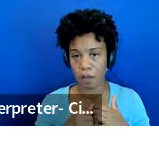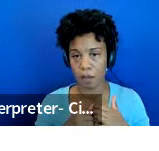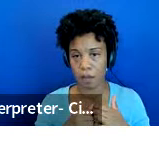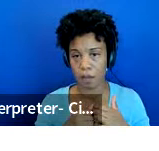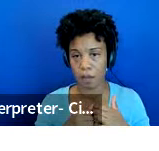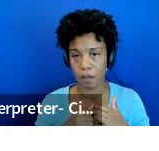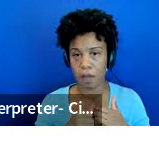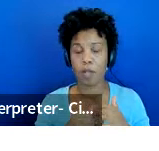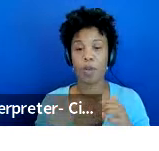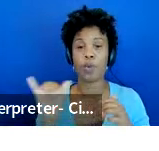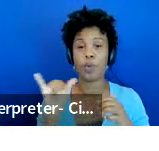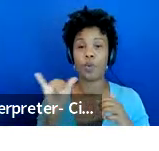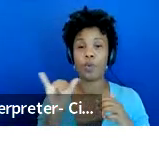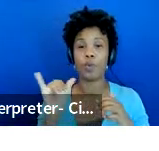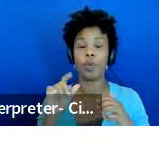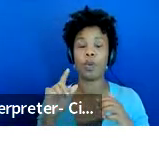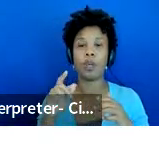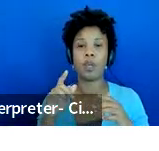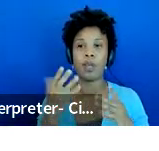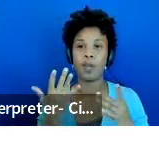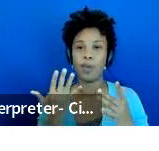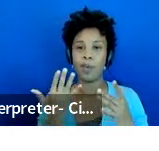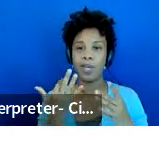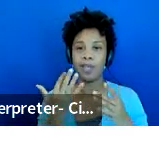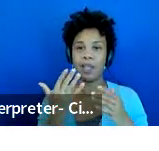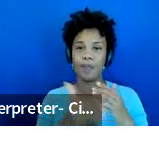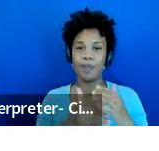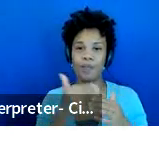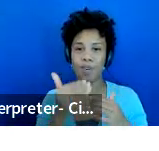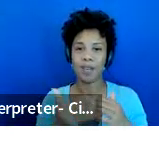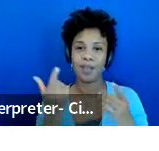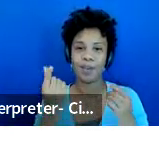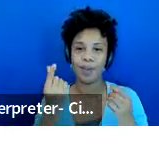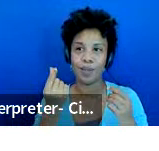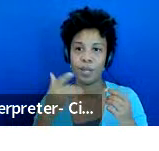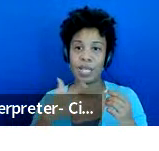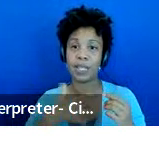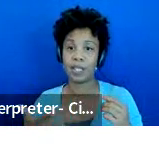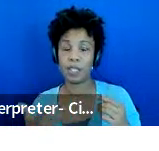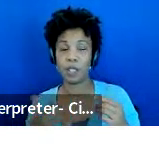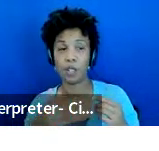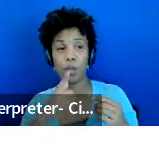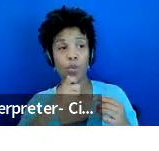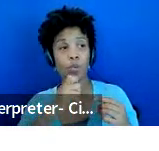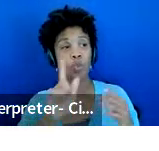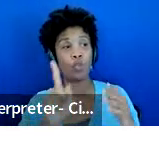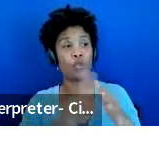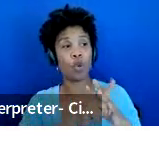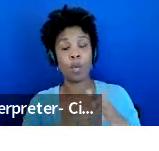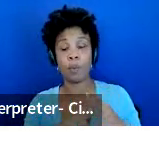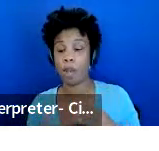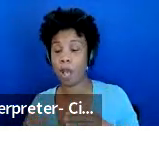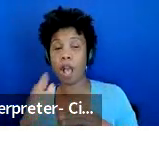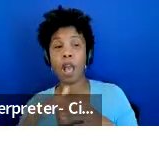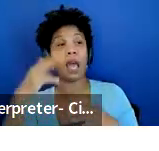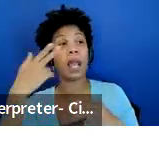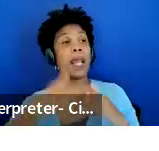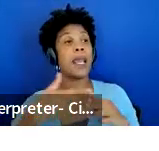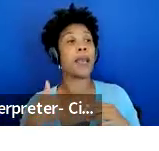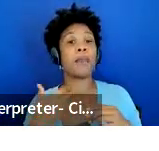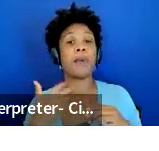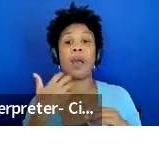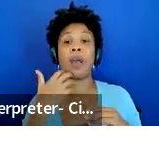waiting process. So when the waiting process involves calling patients' names, deaf persons or persons who are hard of hearing were